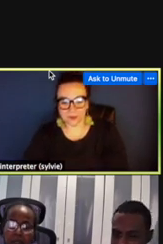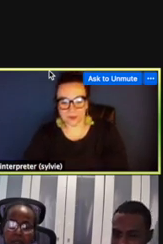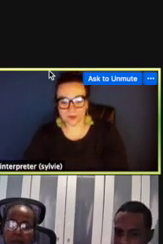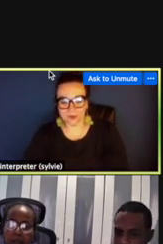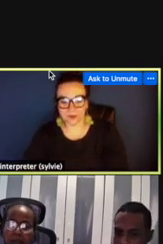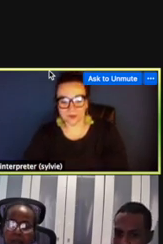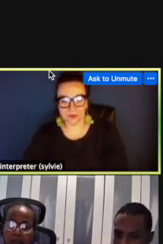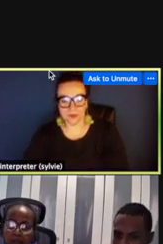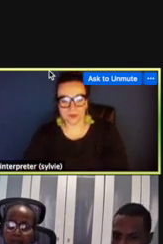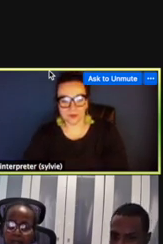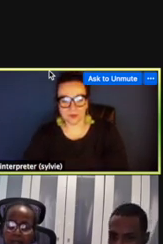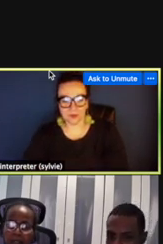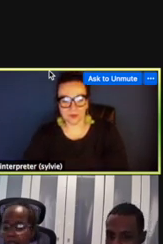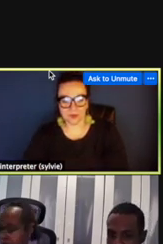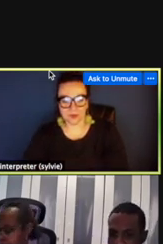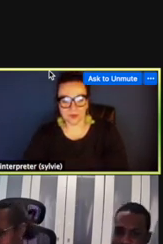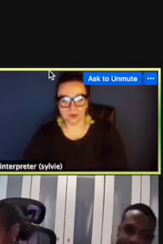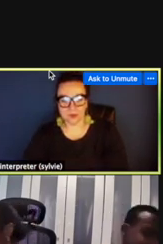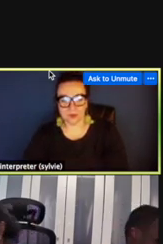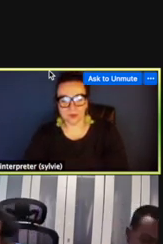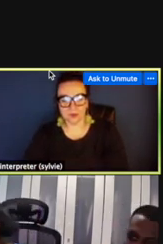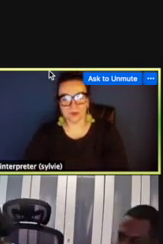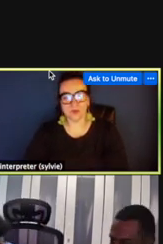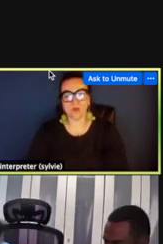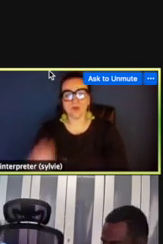This is the car like? That.